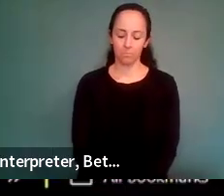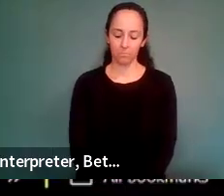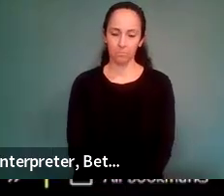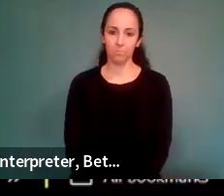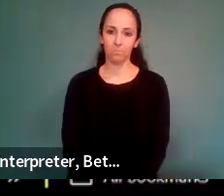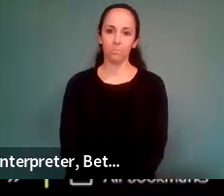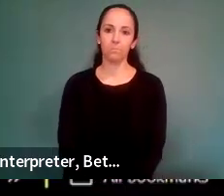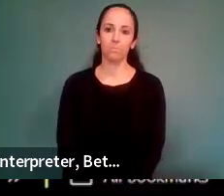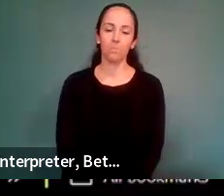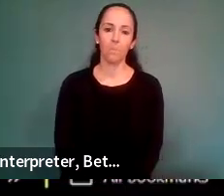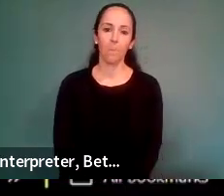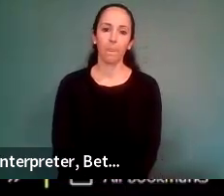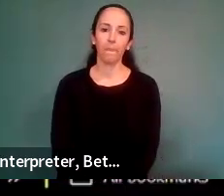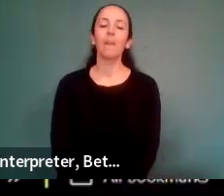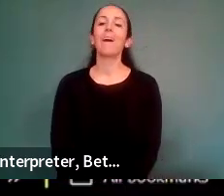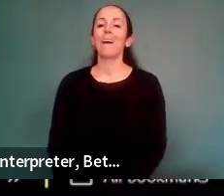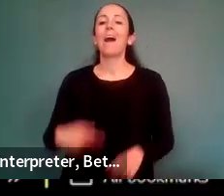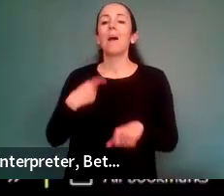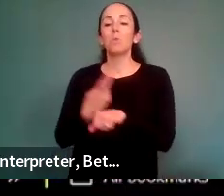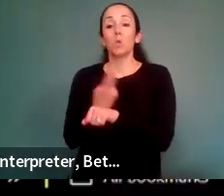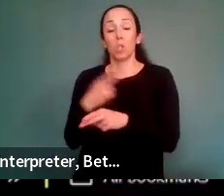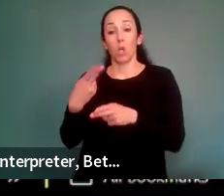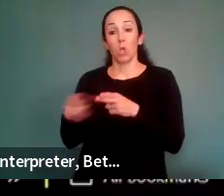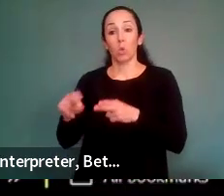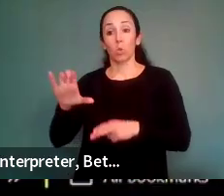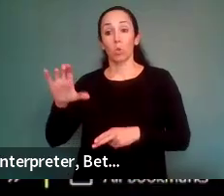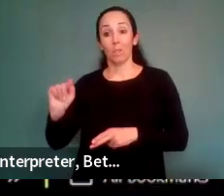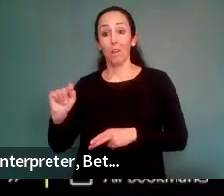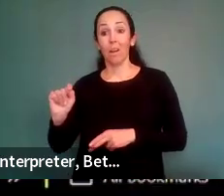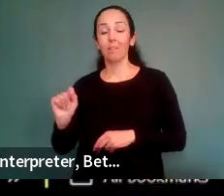The control or shortcut that I'm using is Alt-Tab,